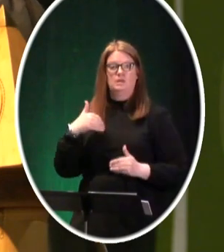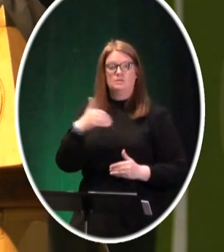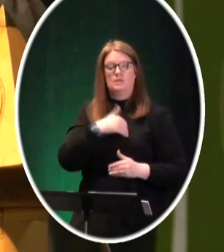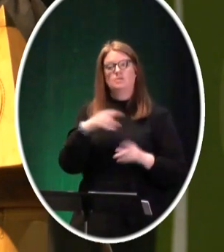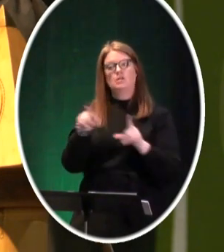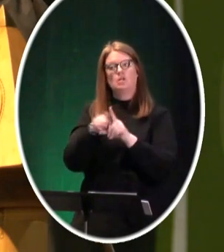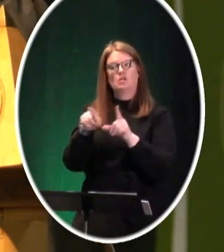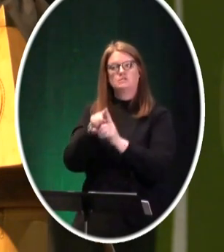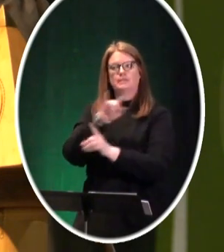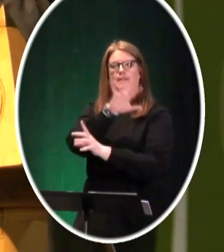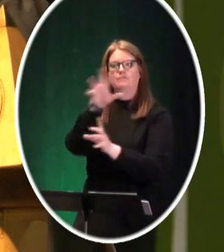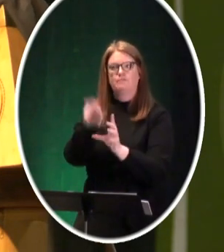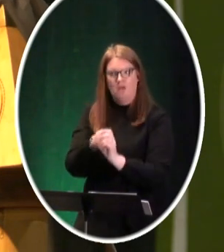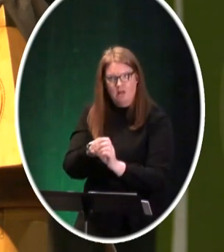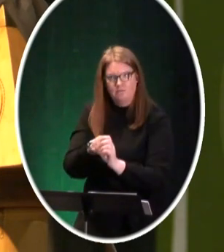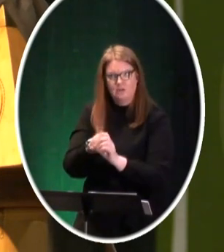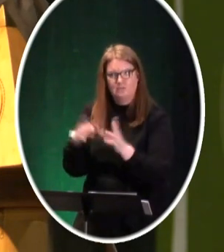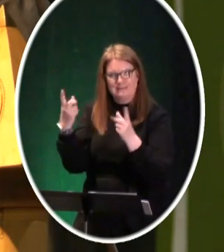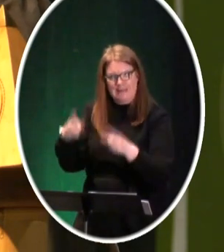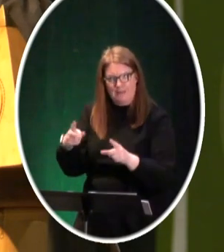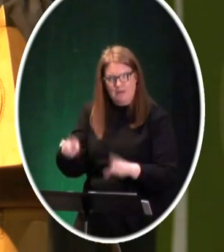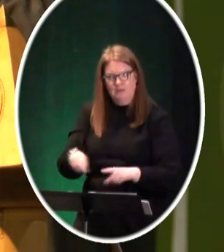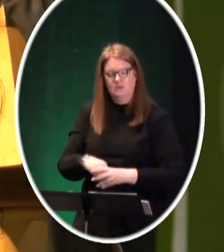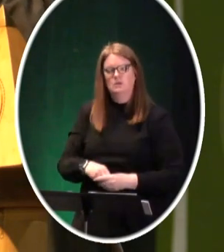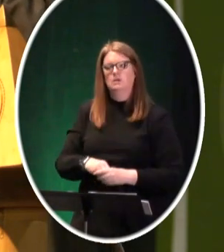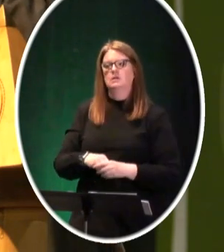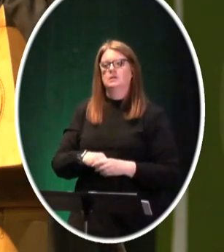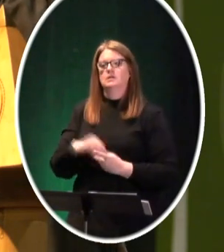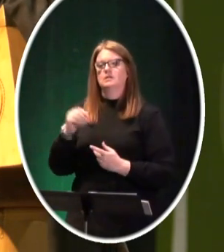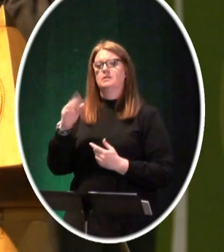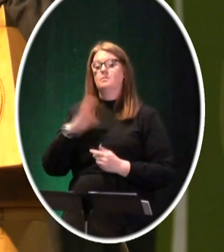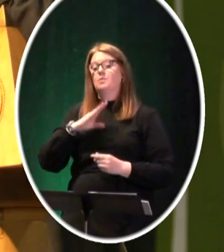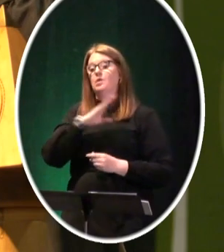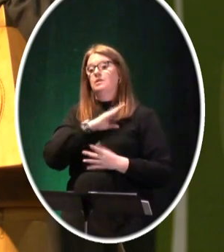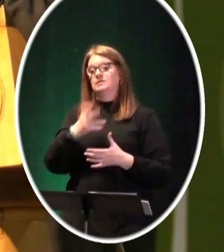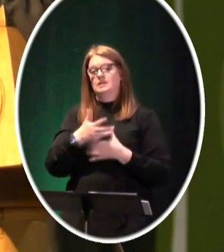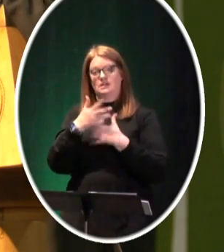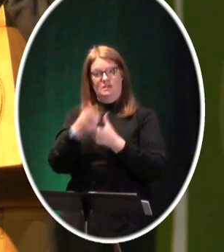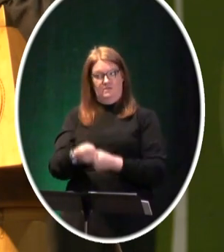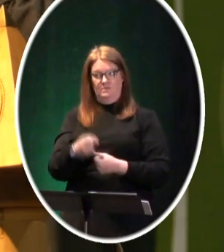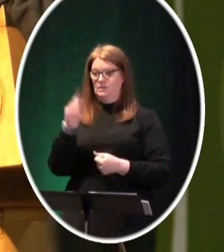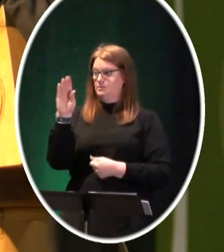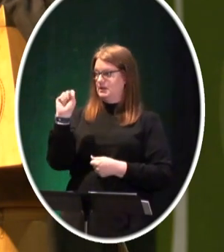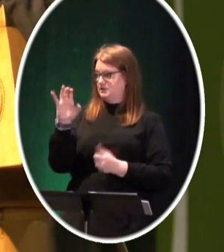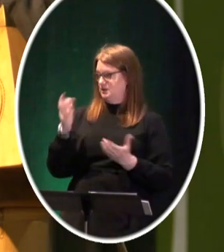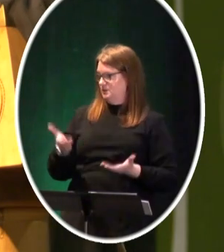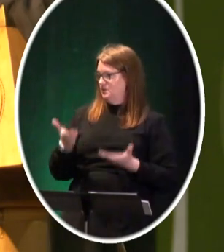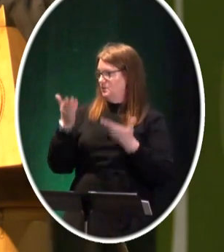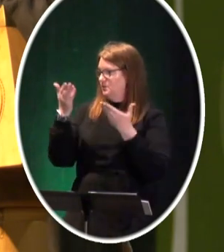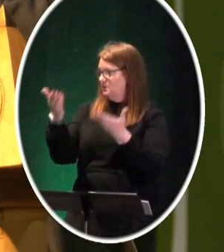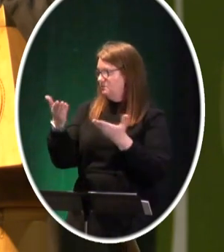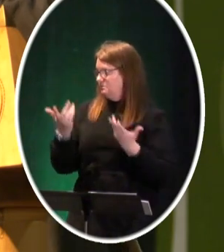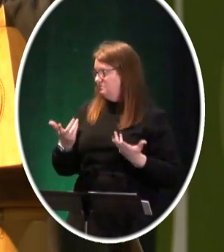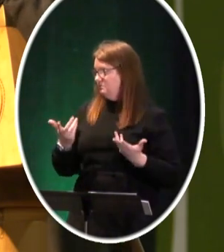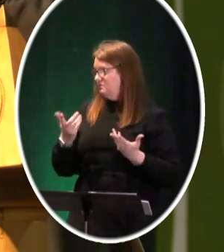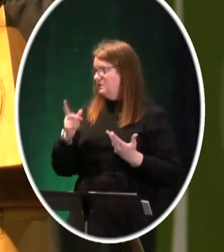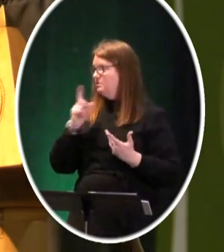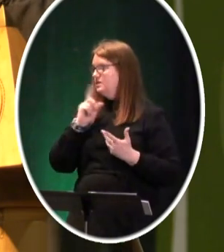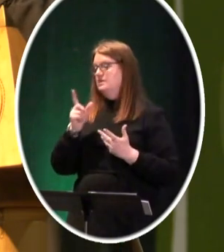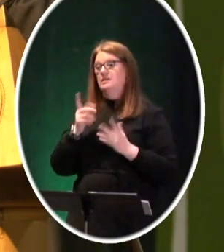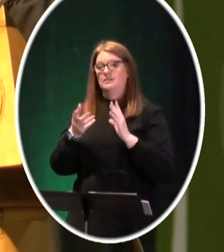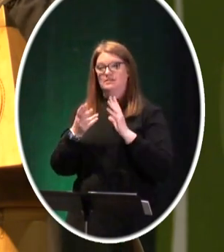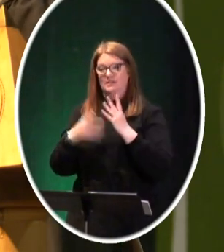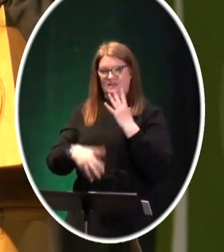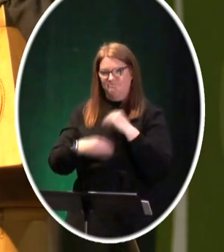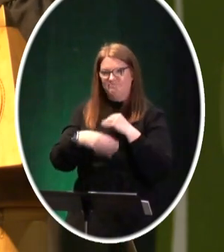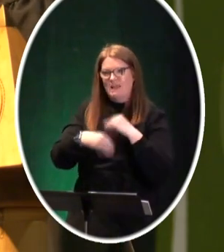citizen. The board is confident that BSC has presented those paths to each of you by way of its growing number of certificate